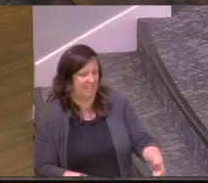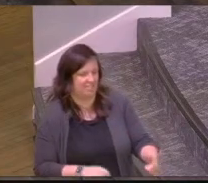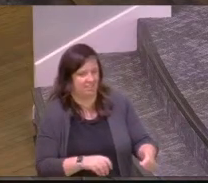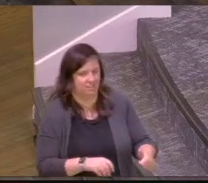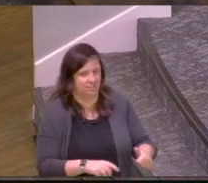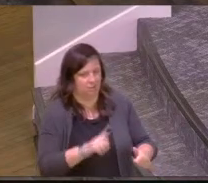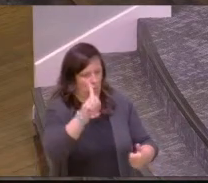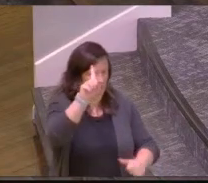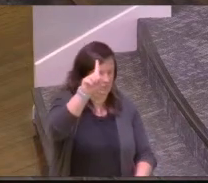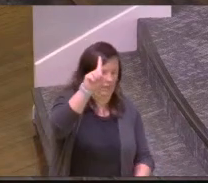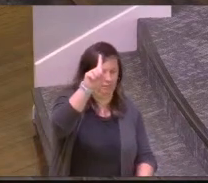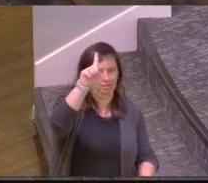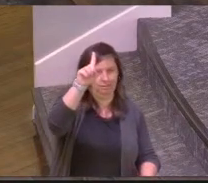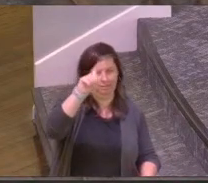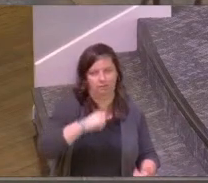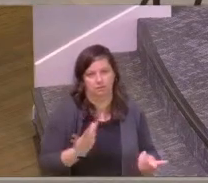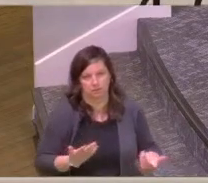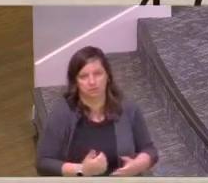most important thing.